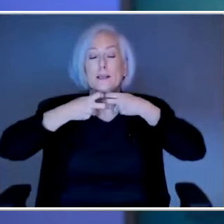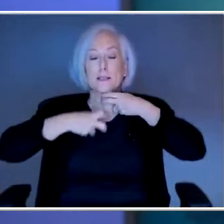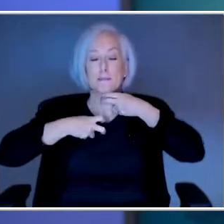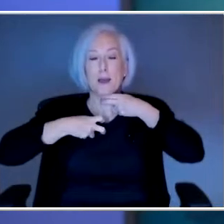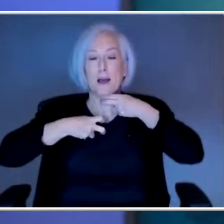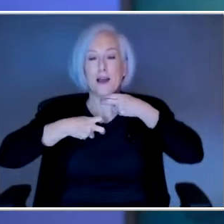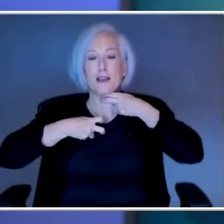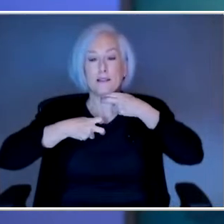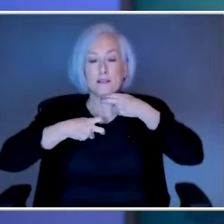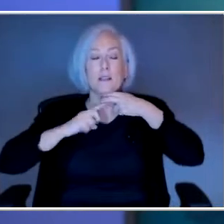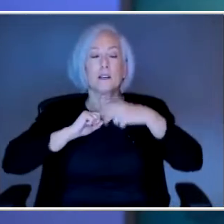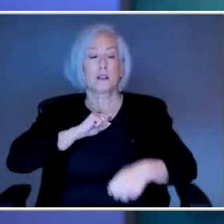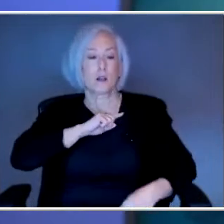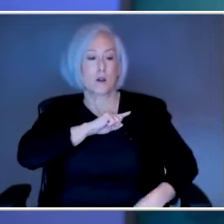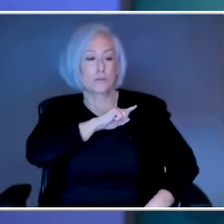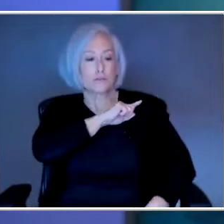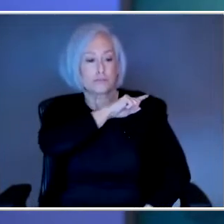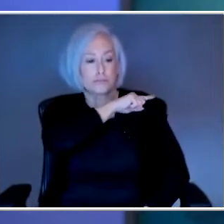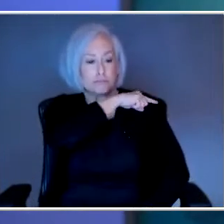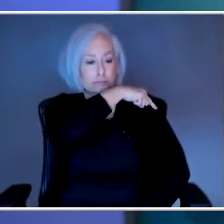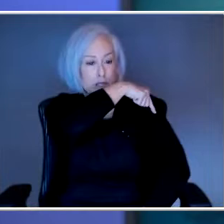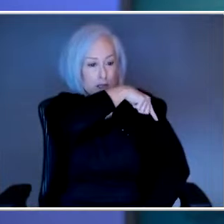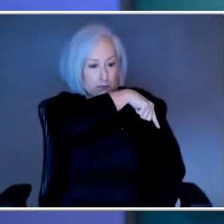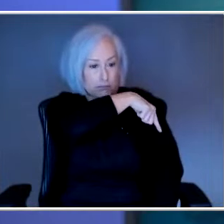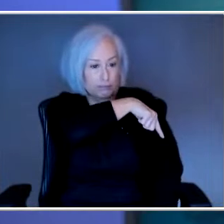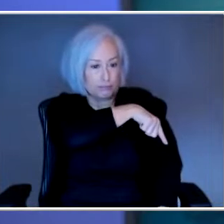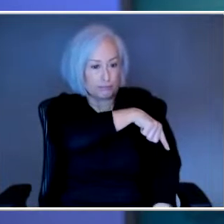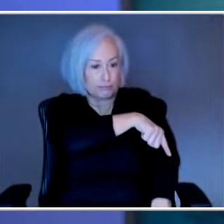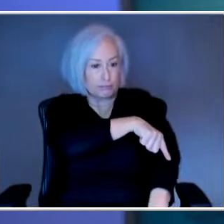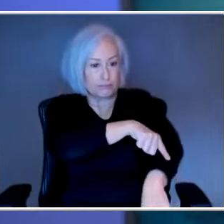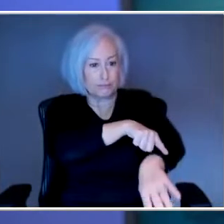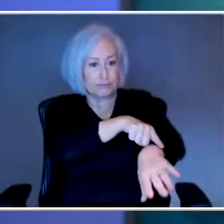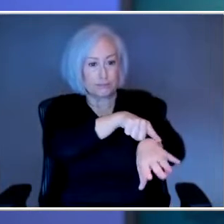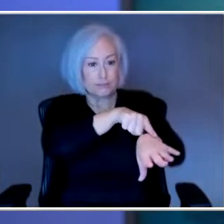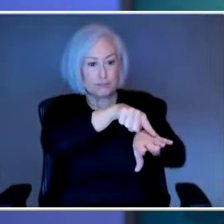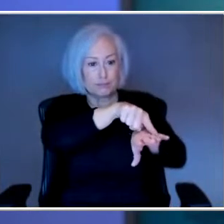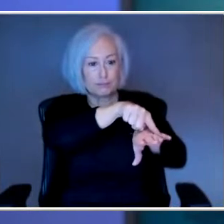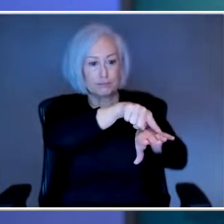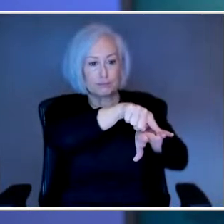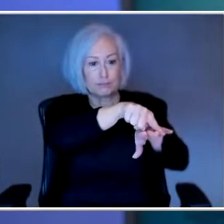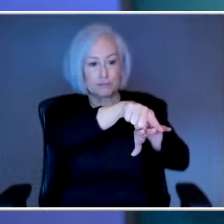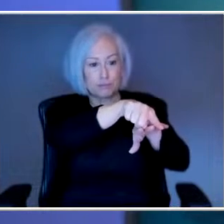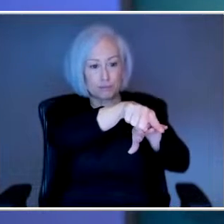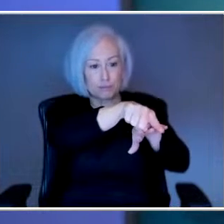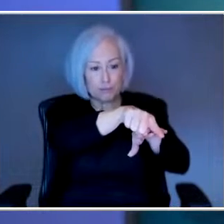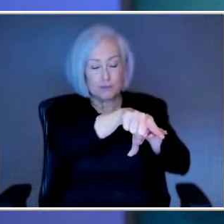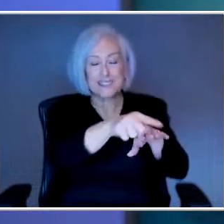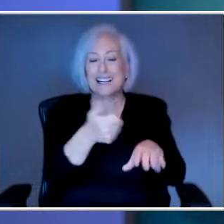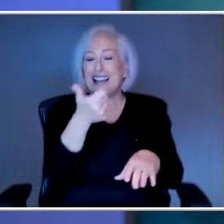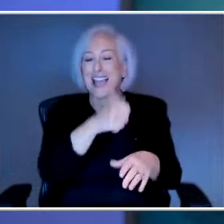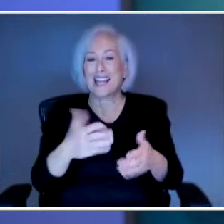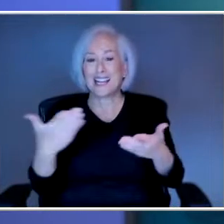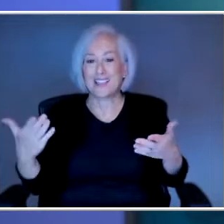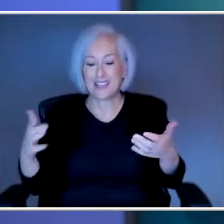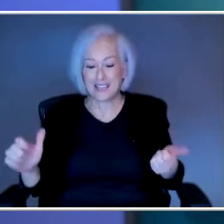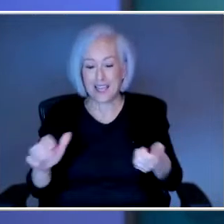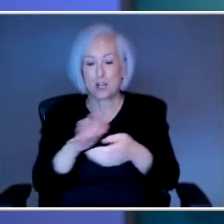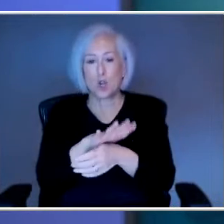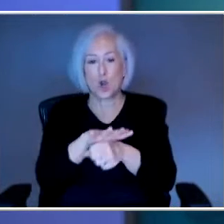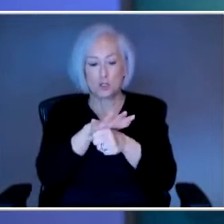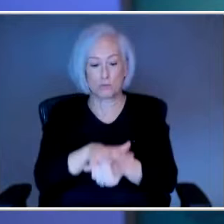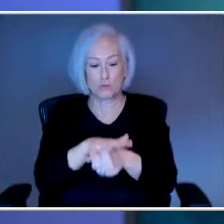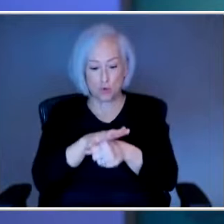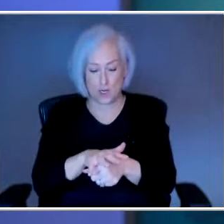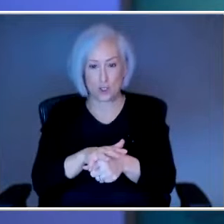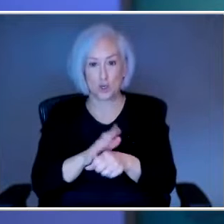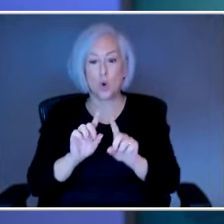kind of around the shoulder area, and then all the way to the tips of our fingers. Anything can put pressure on them, or I should say there's multiple areas that can put pressure